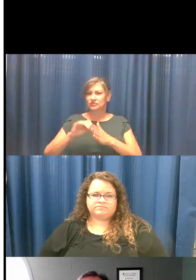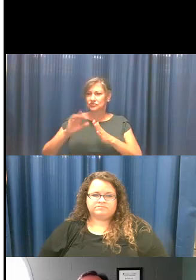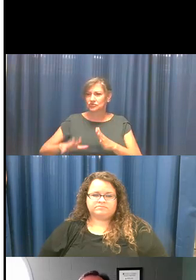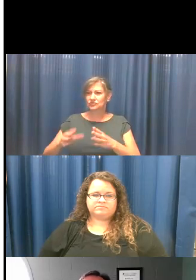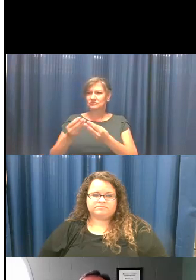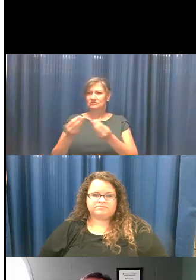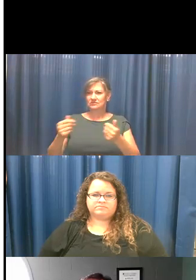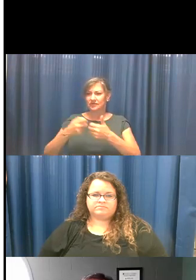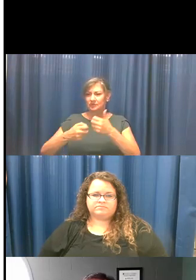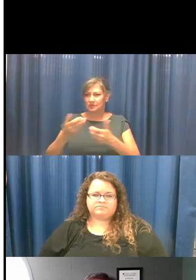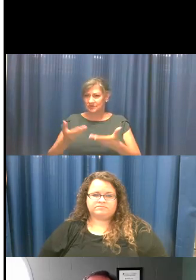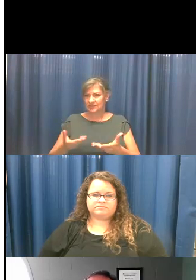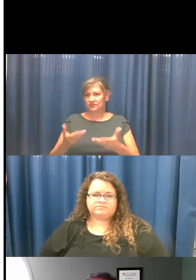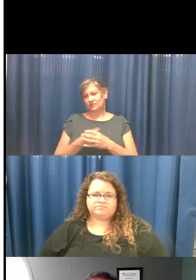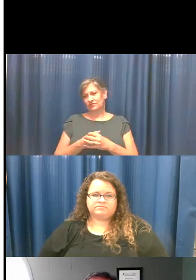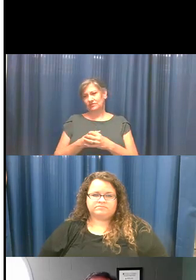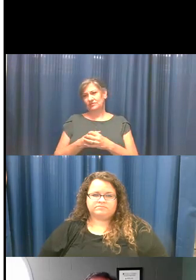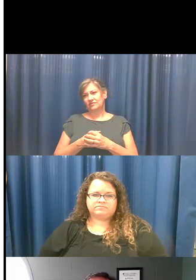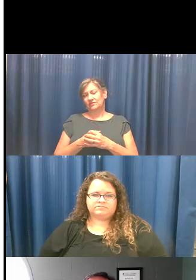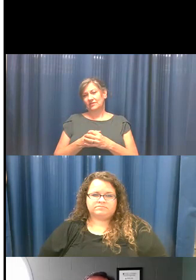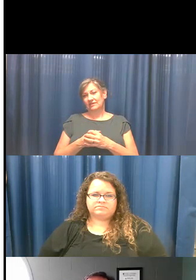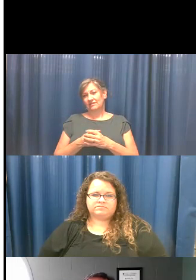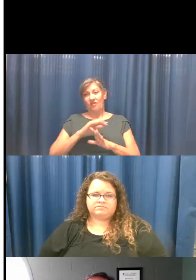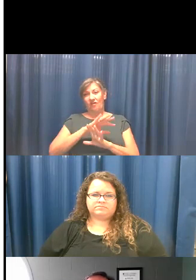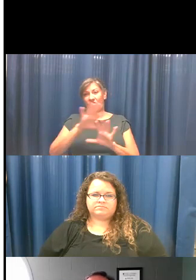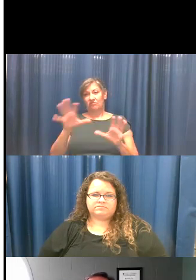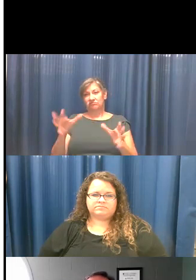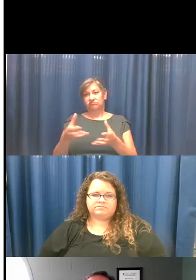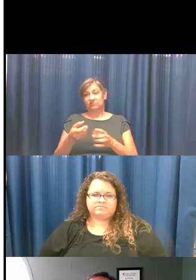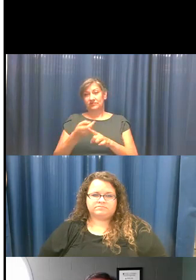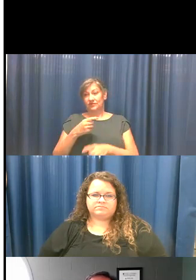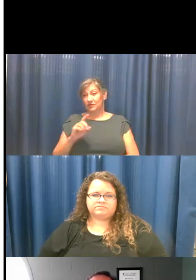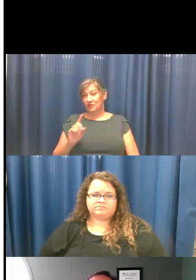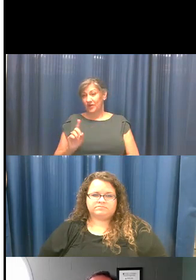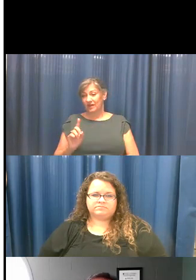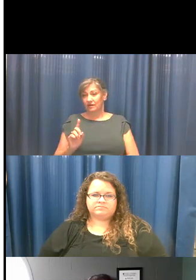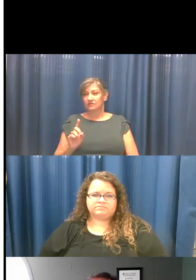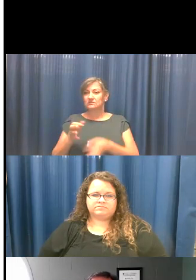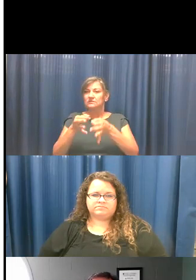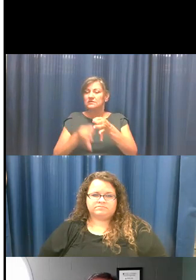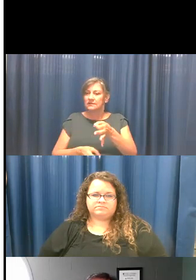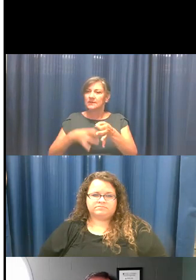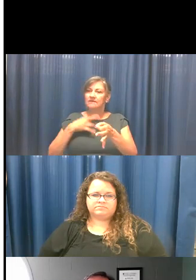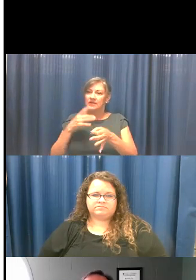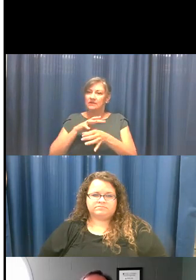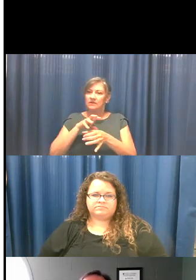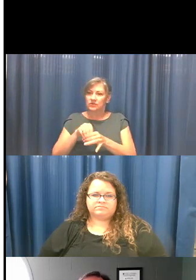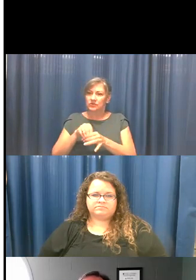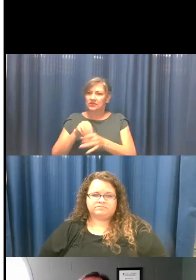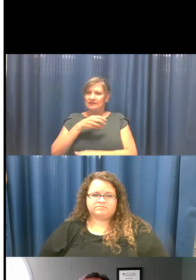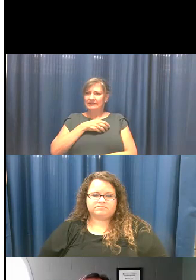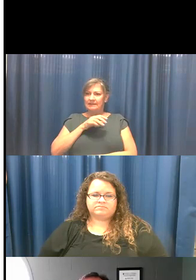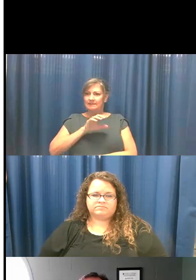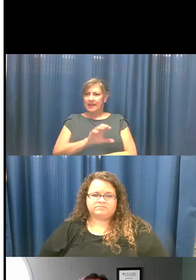here. And all of that comes from simply feeling included, the empowerment that comes from